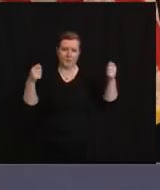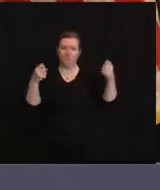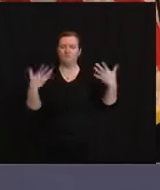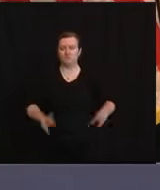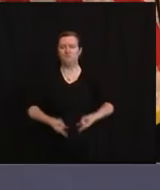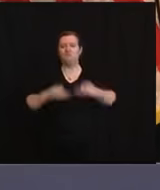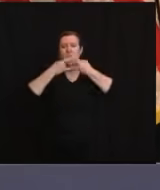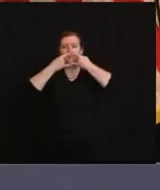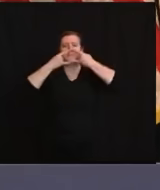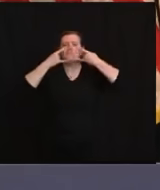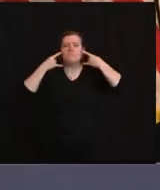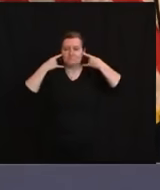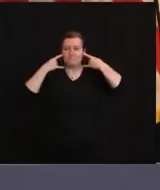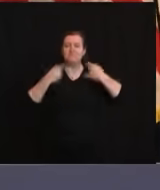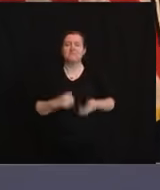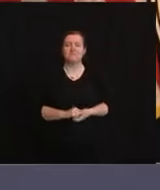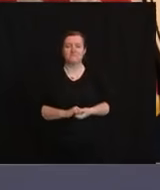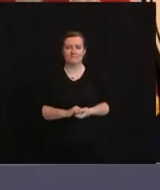Again, unless you hear otherwise,